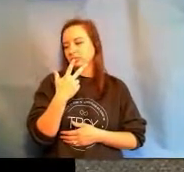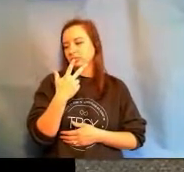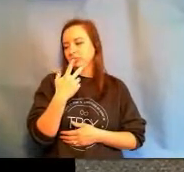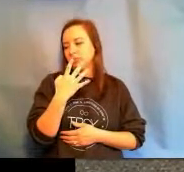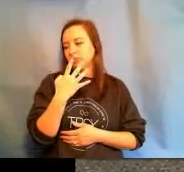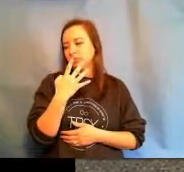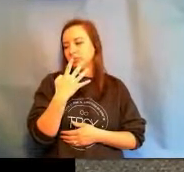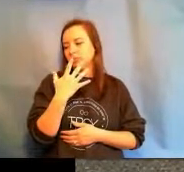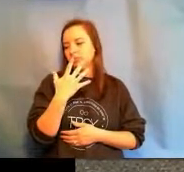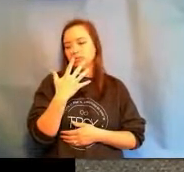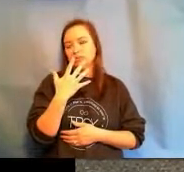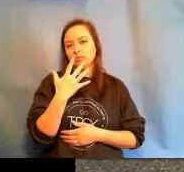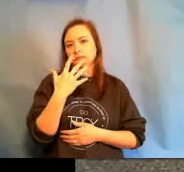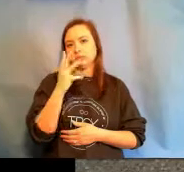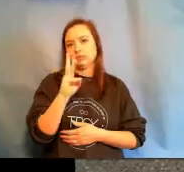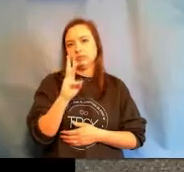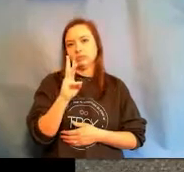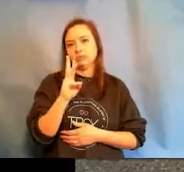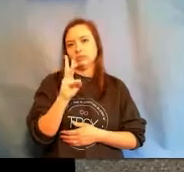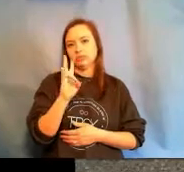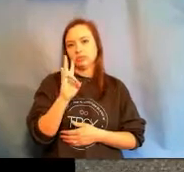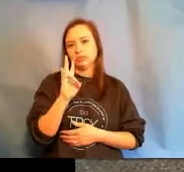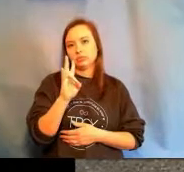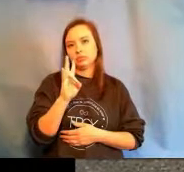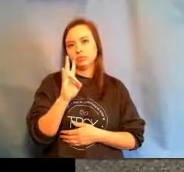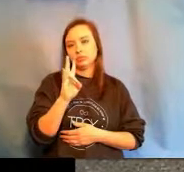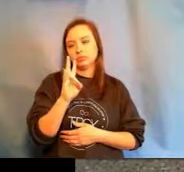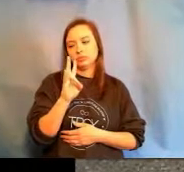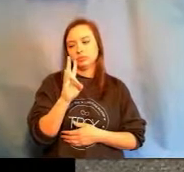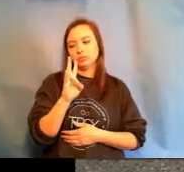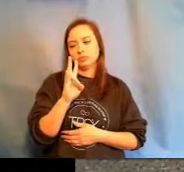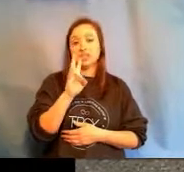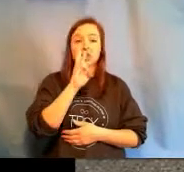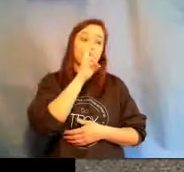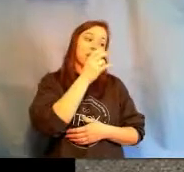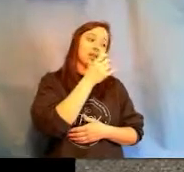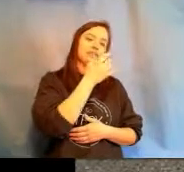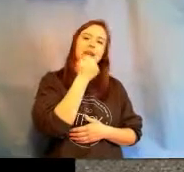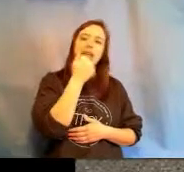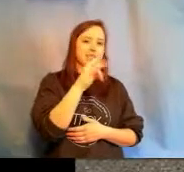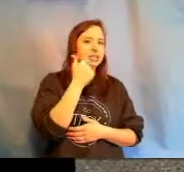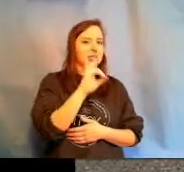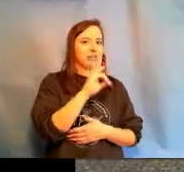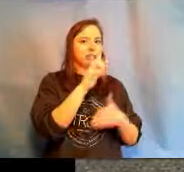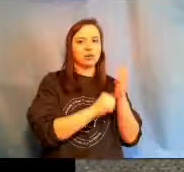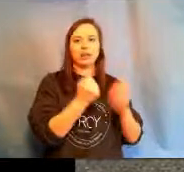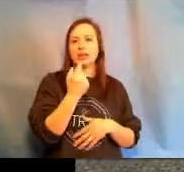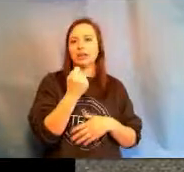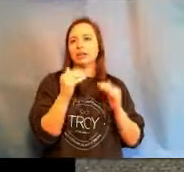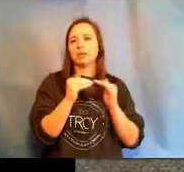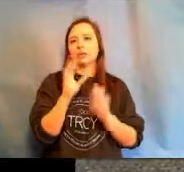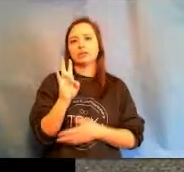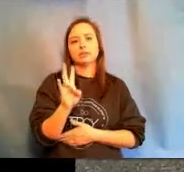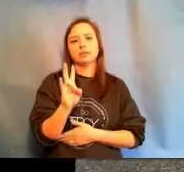3, 4, 5, 6, 7. So 11 take away 18 take away 11